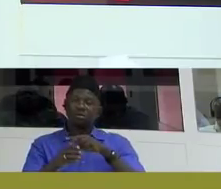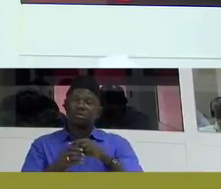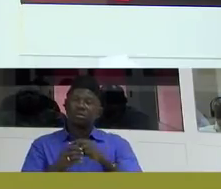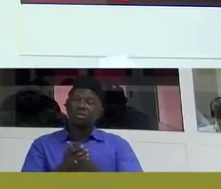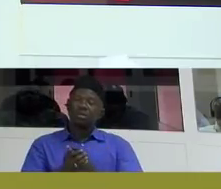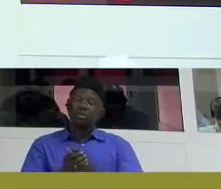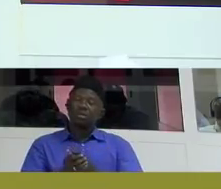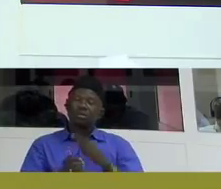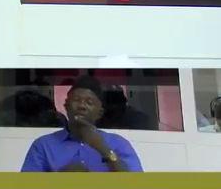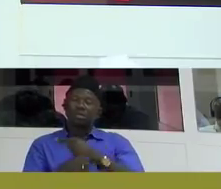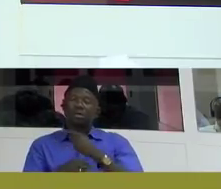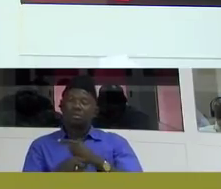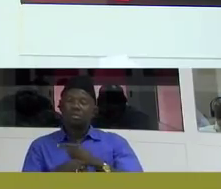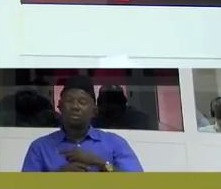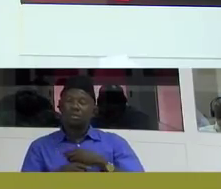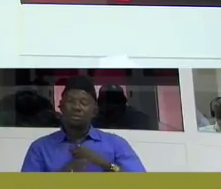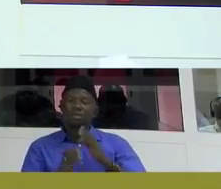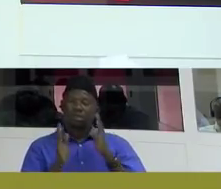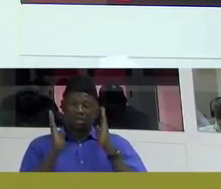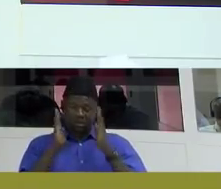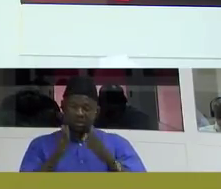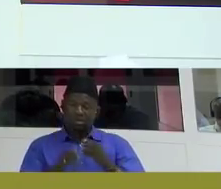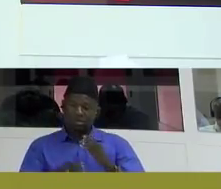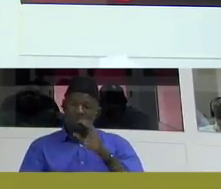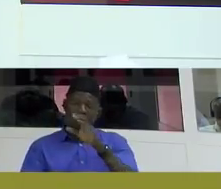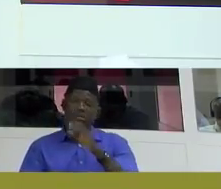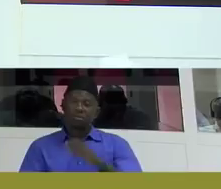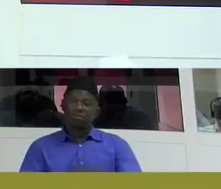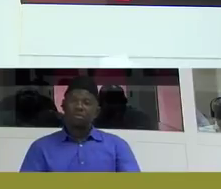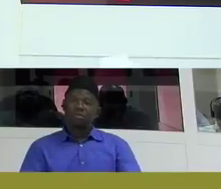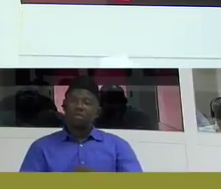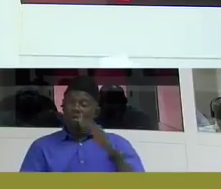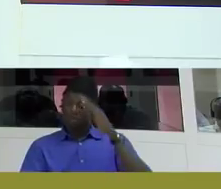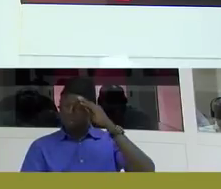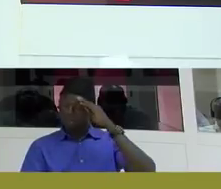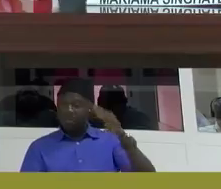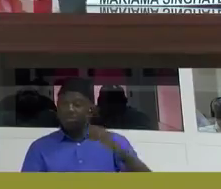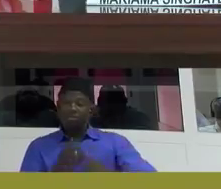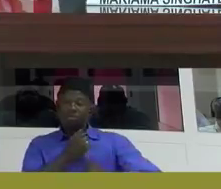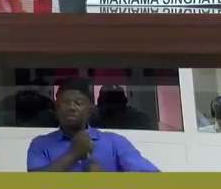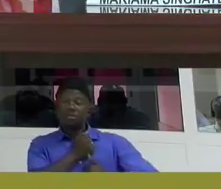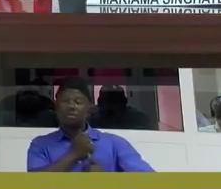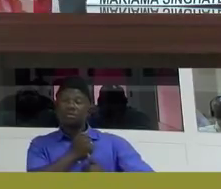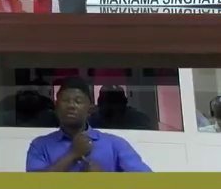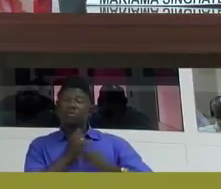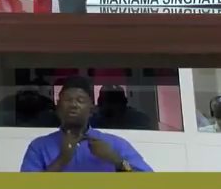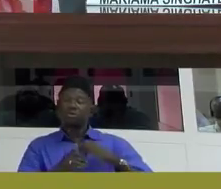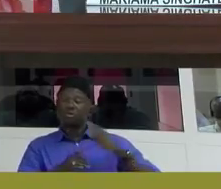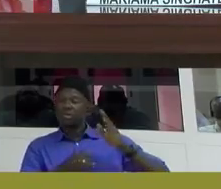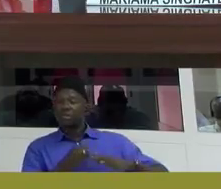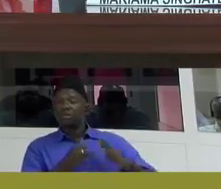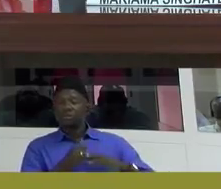the Ministry of Interior was one of the last ones to remove their